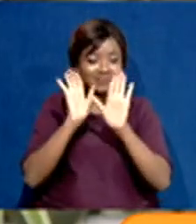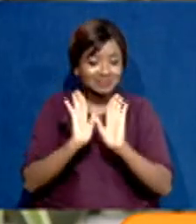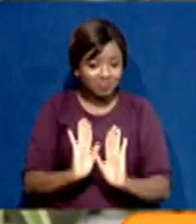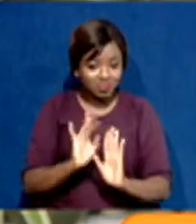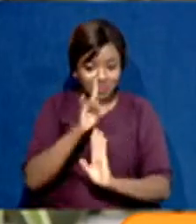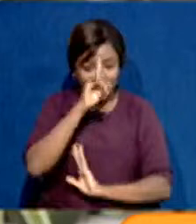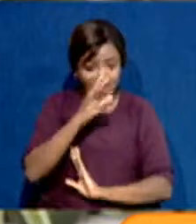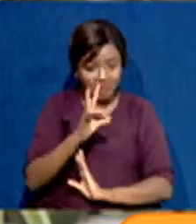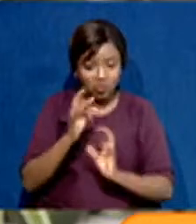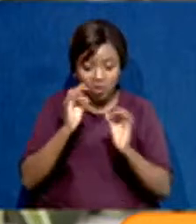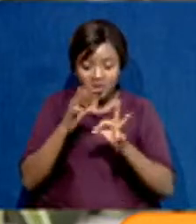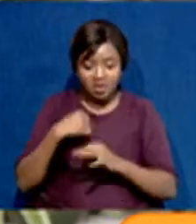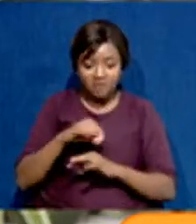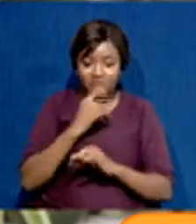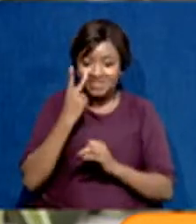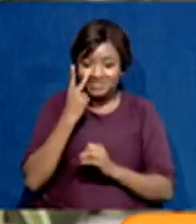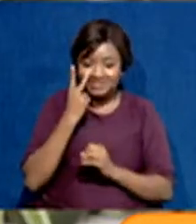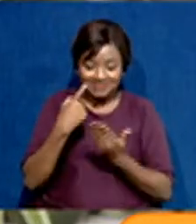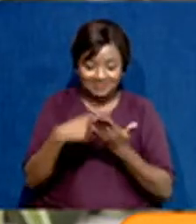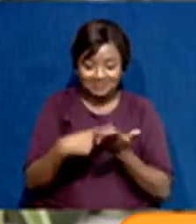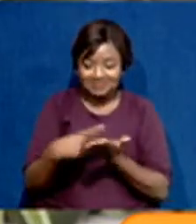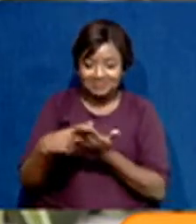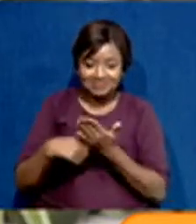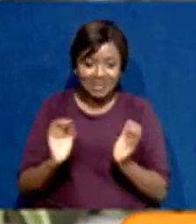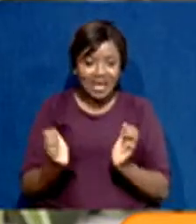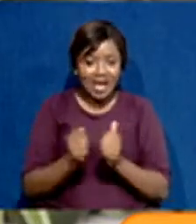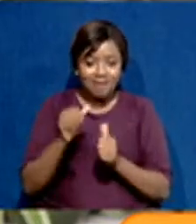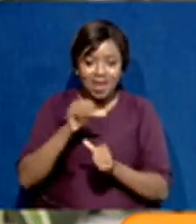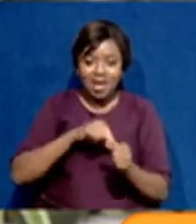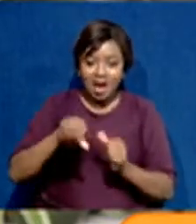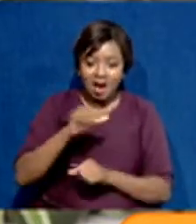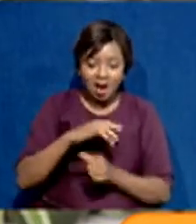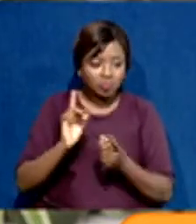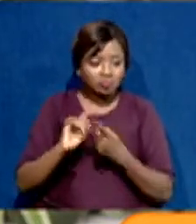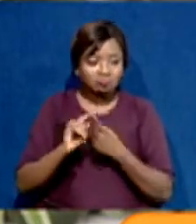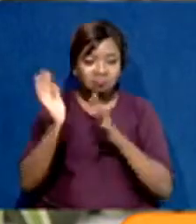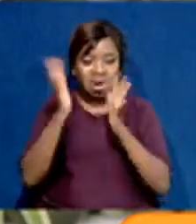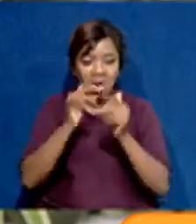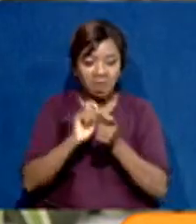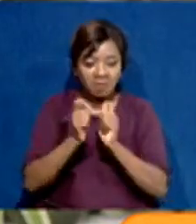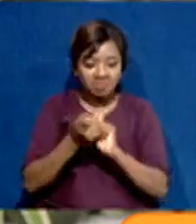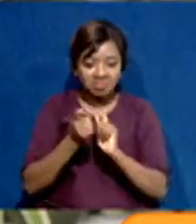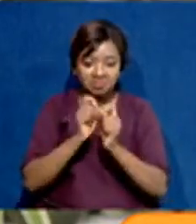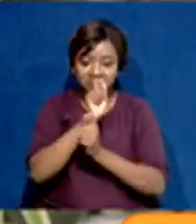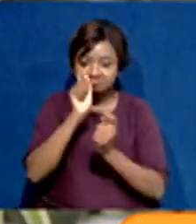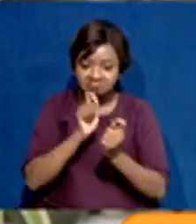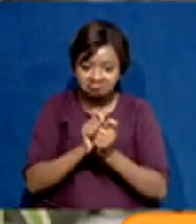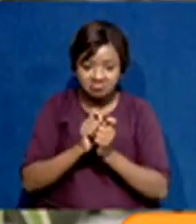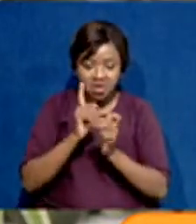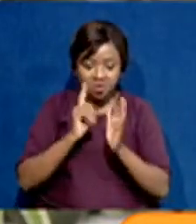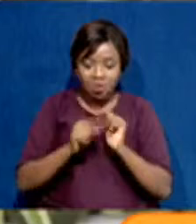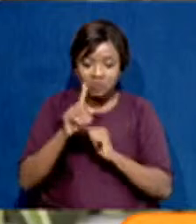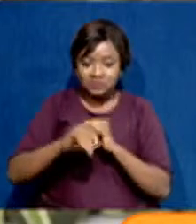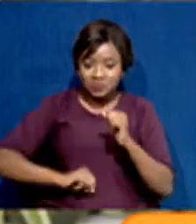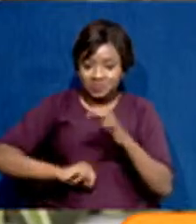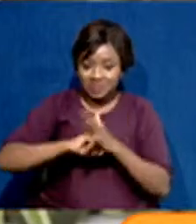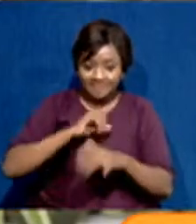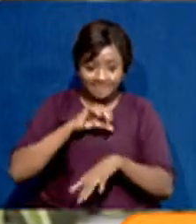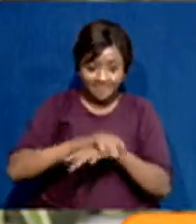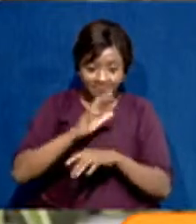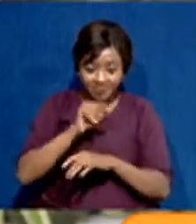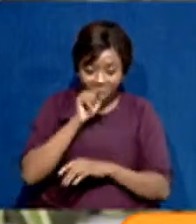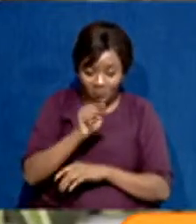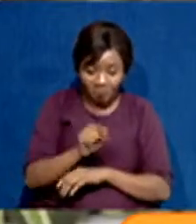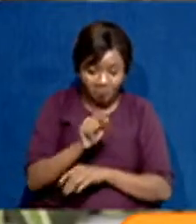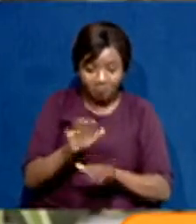at the discussions that are happening around climate change, but specifically the contribution that is coming from